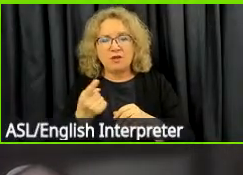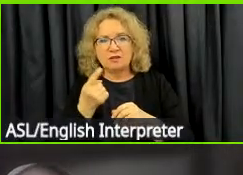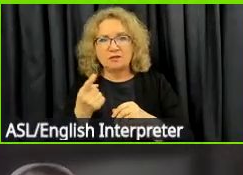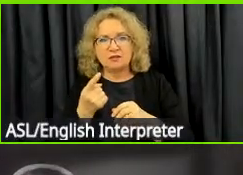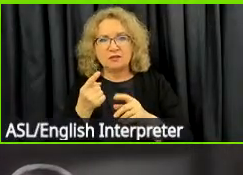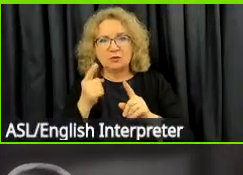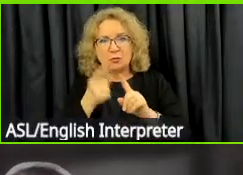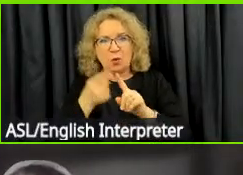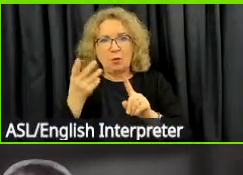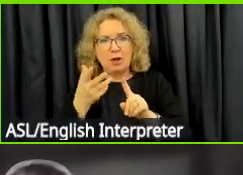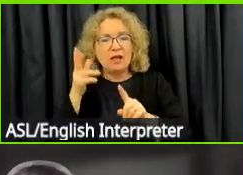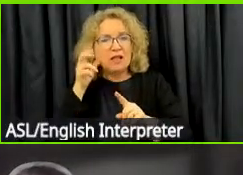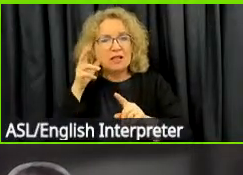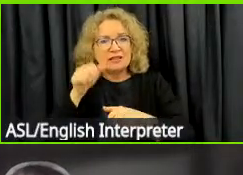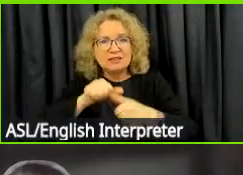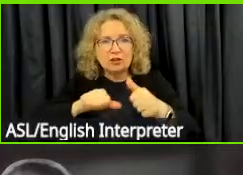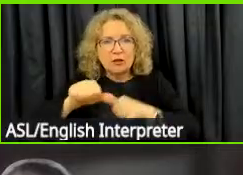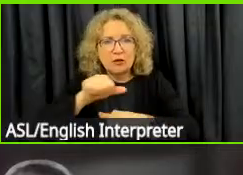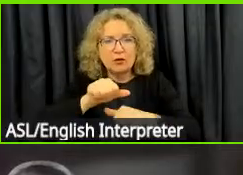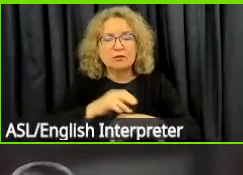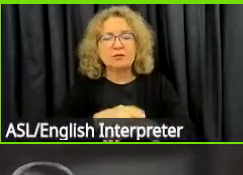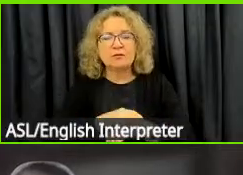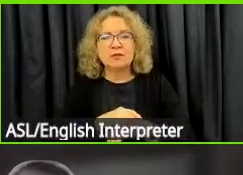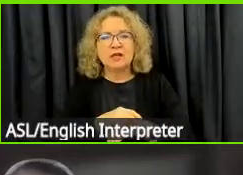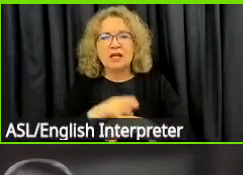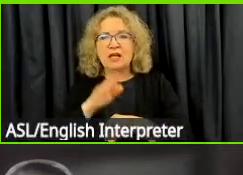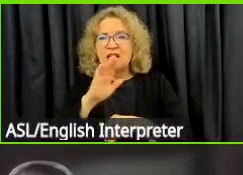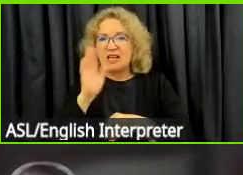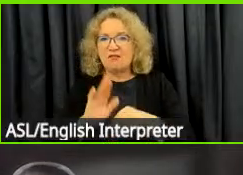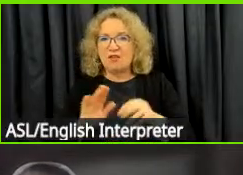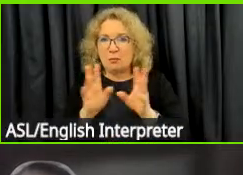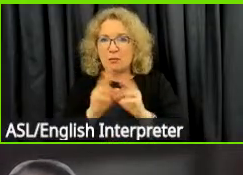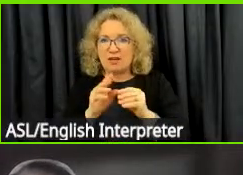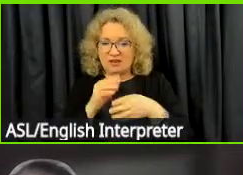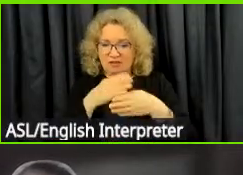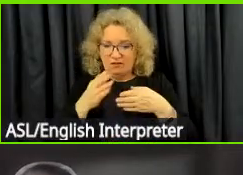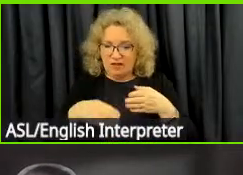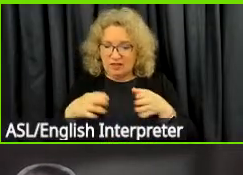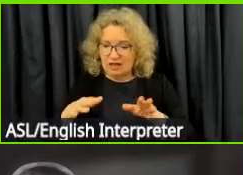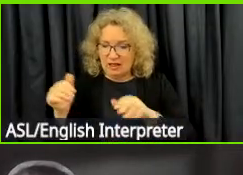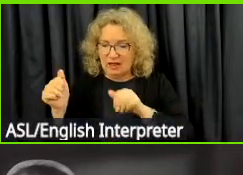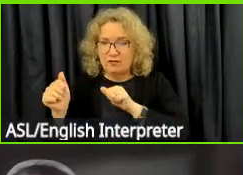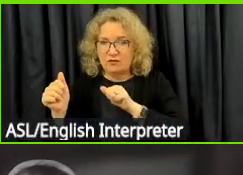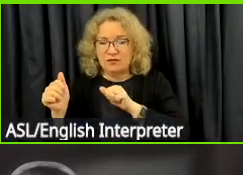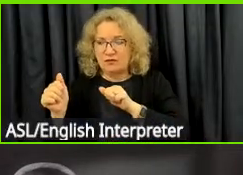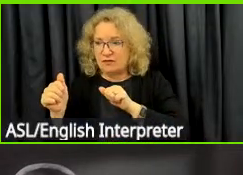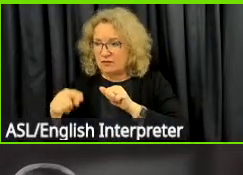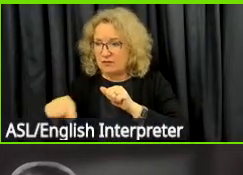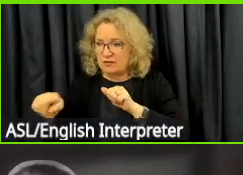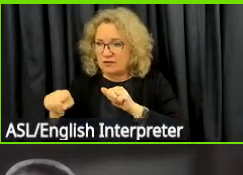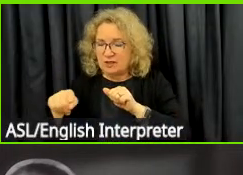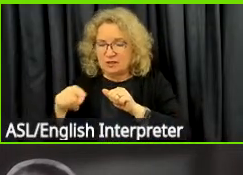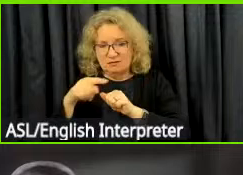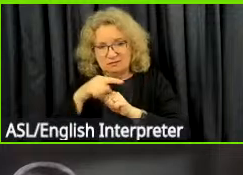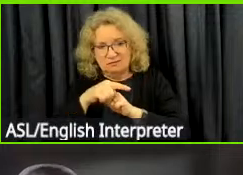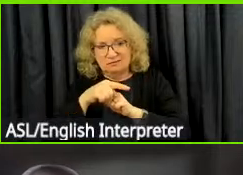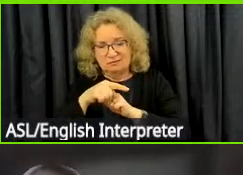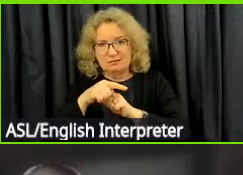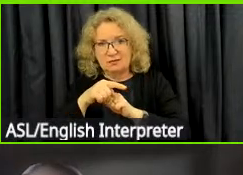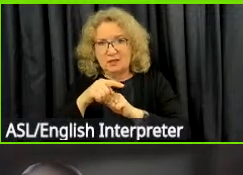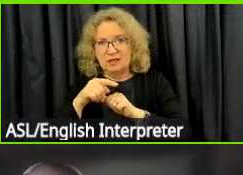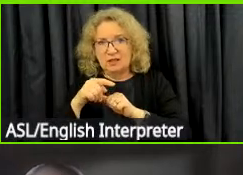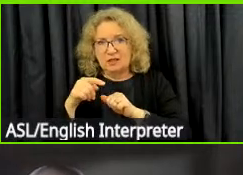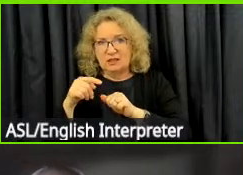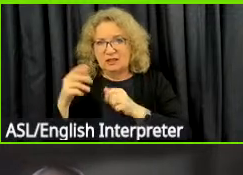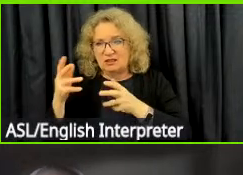other. But we never left the meetings and having sad conversations about somebody. This just